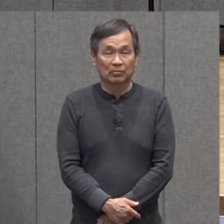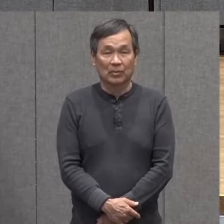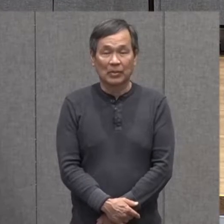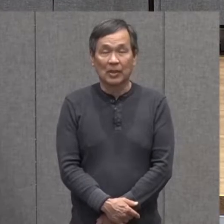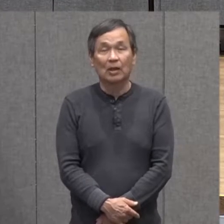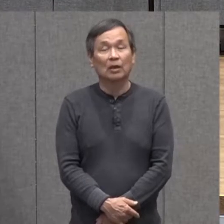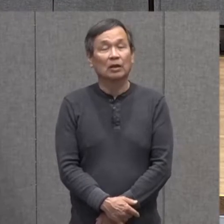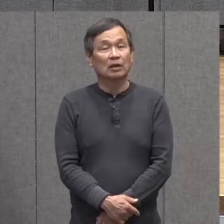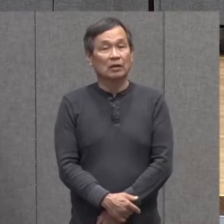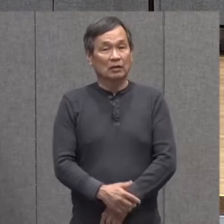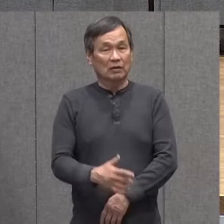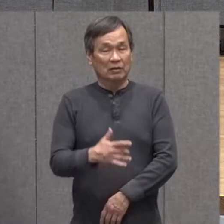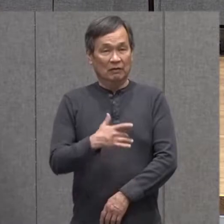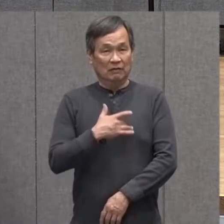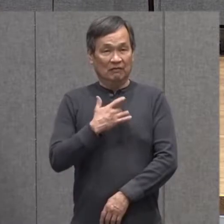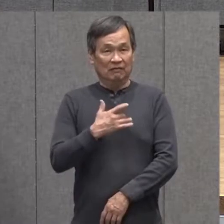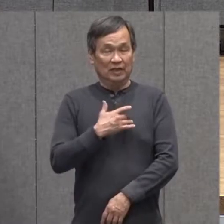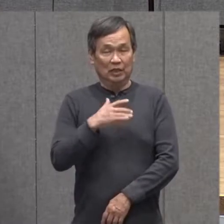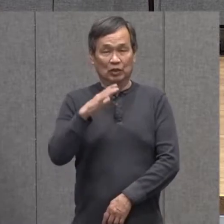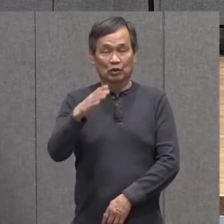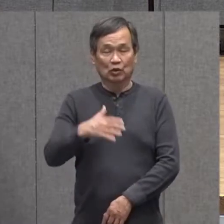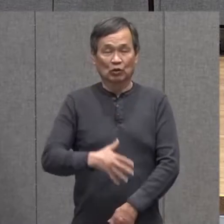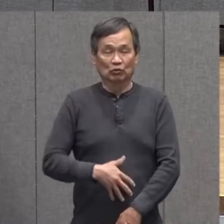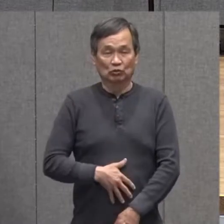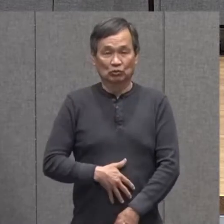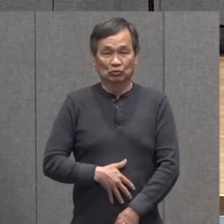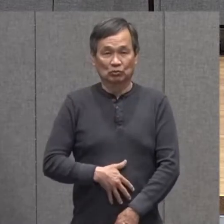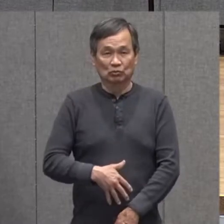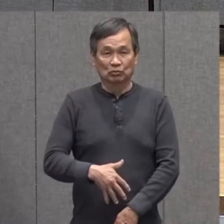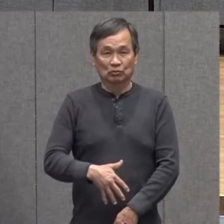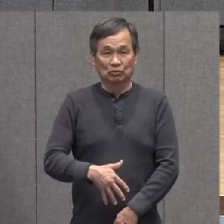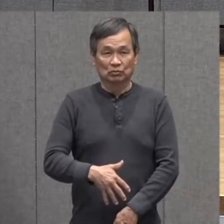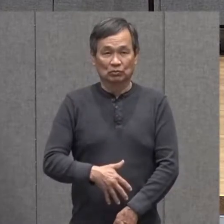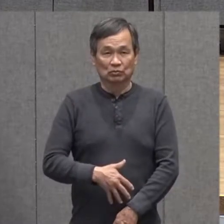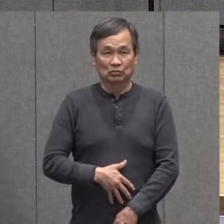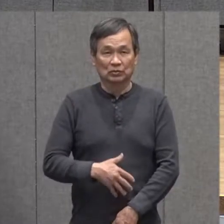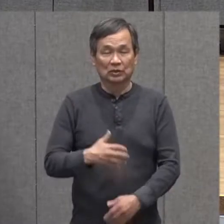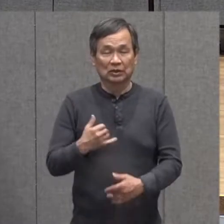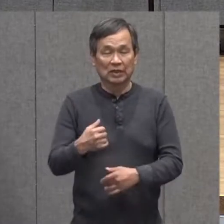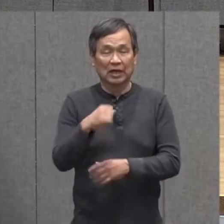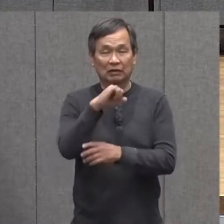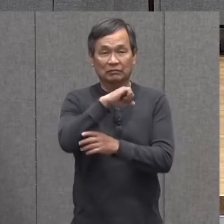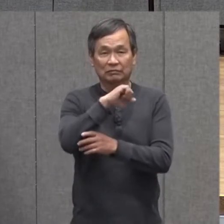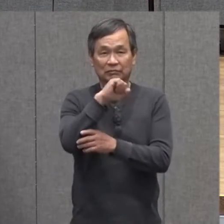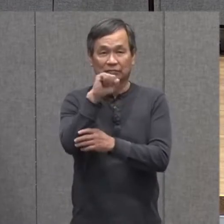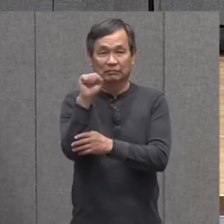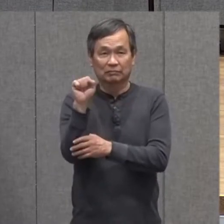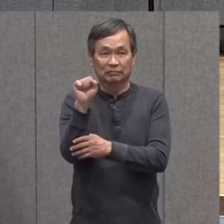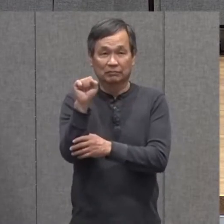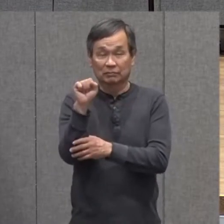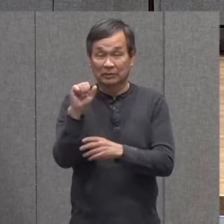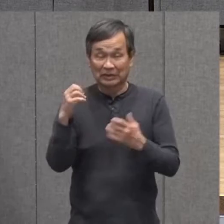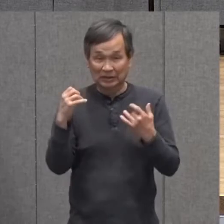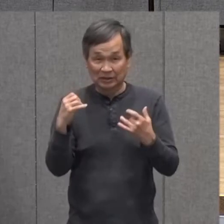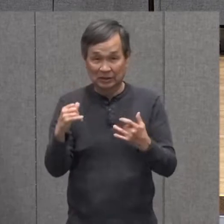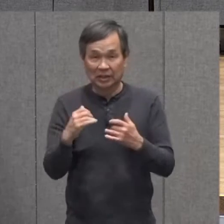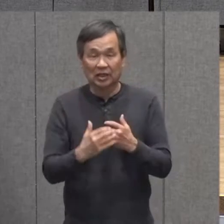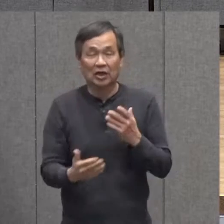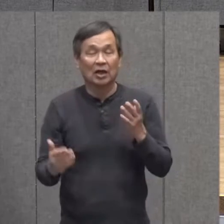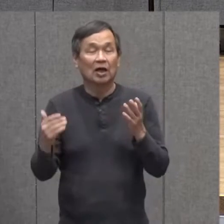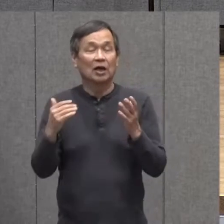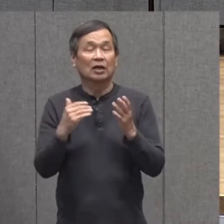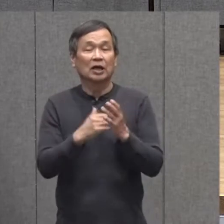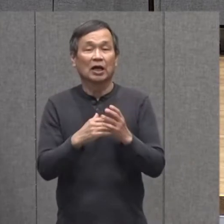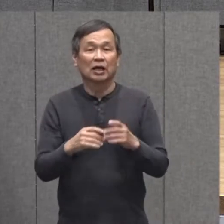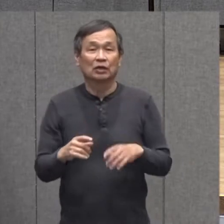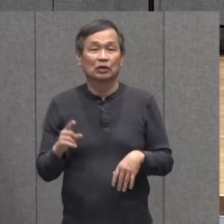Notice and feel your stomach rising and falling. You're gonna bring your head back center again. And then now we're gonna bring our head